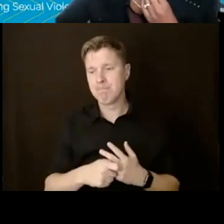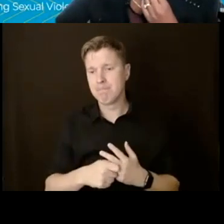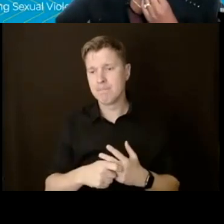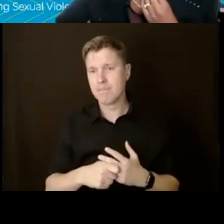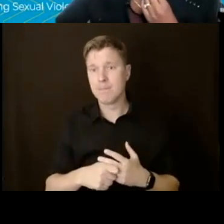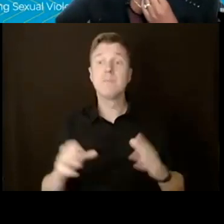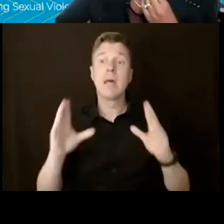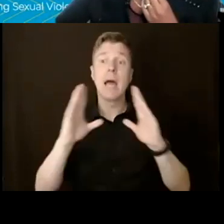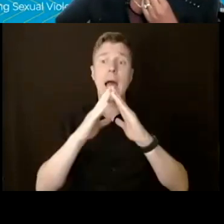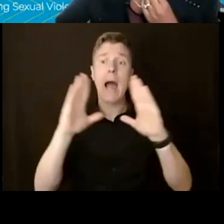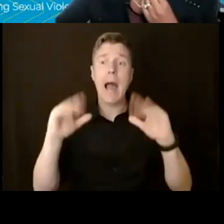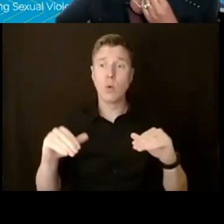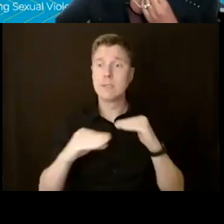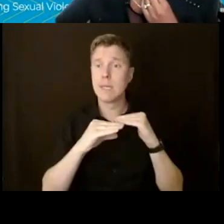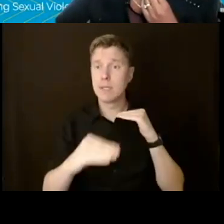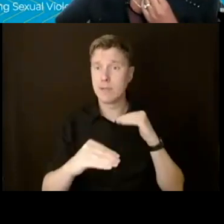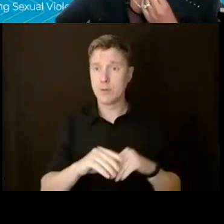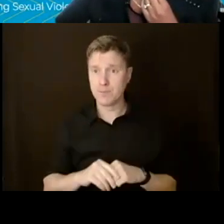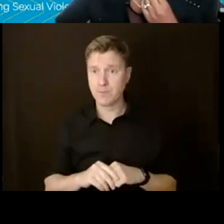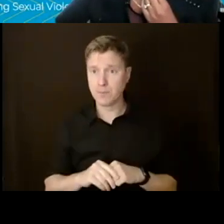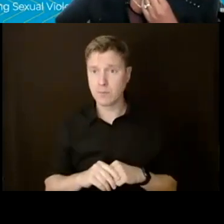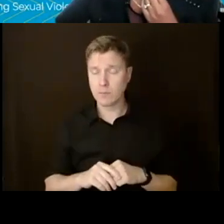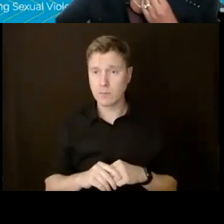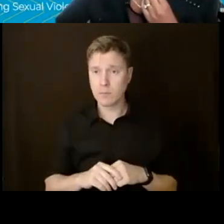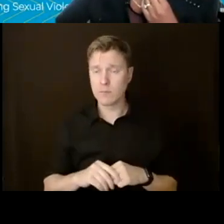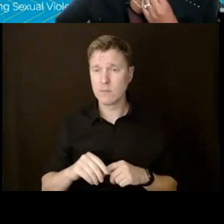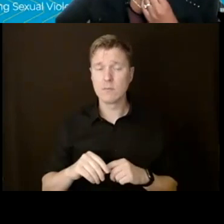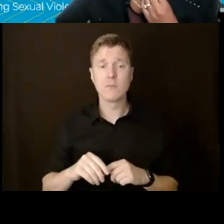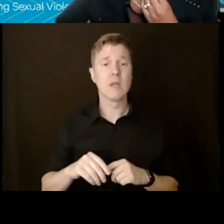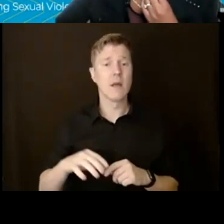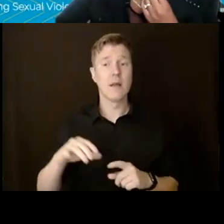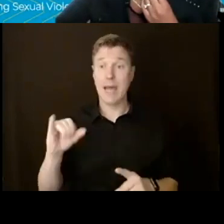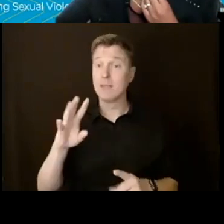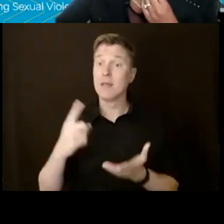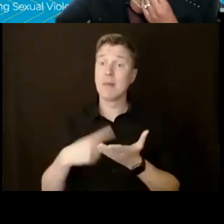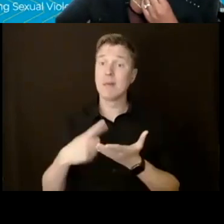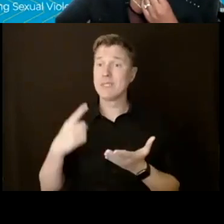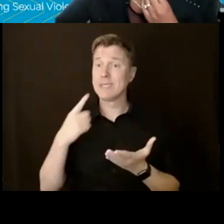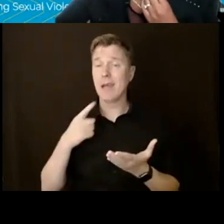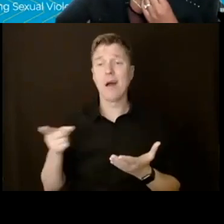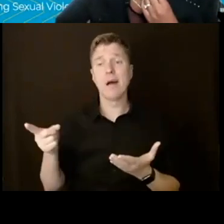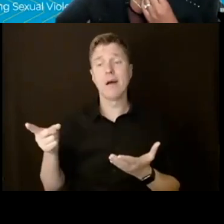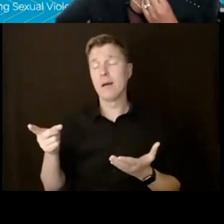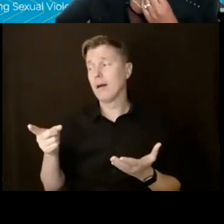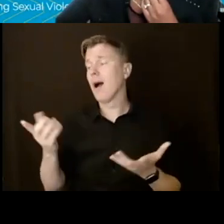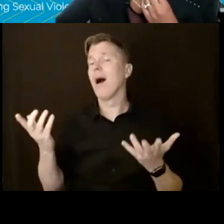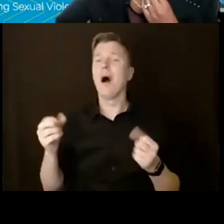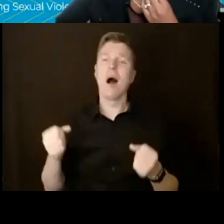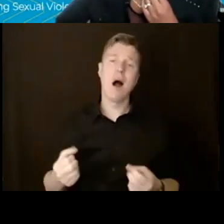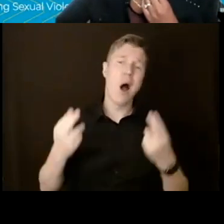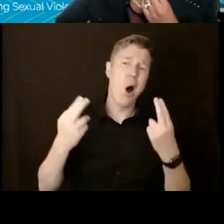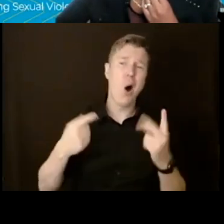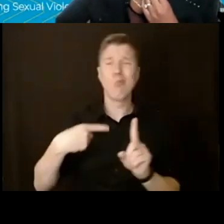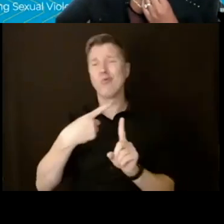housing stabilization, right? When we talk about housing stabilization, sometimes we'll say, oh, rent